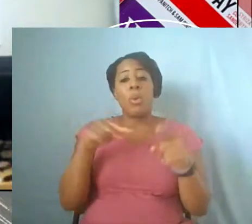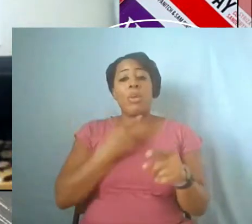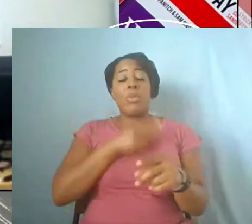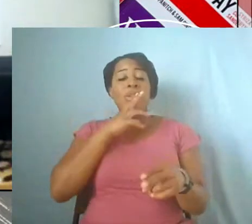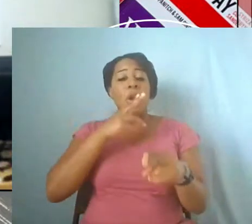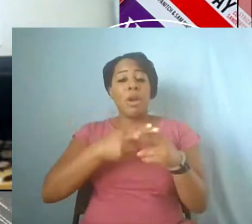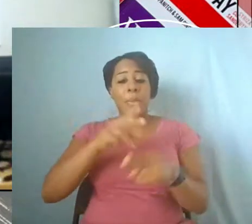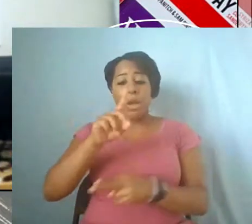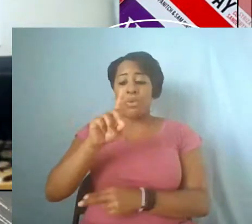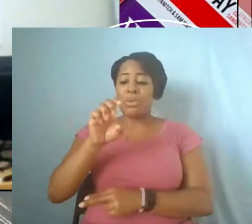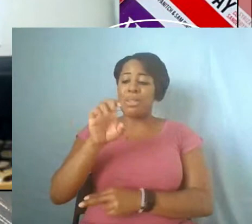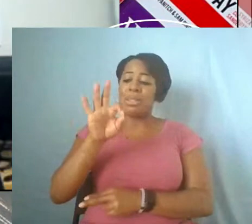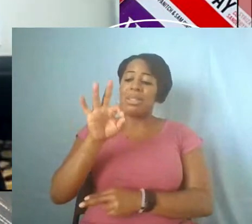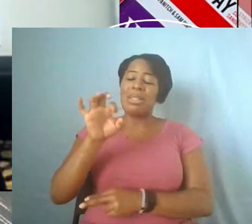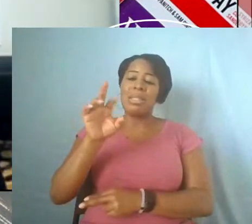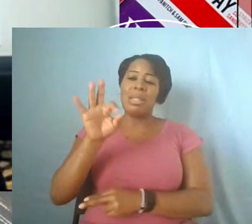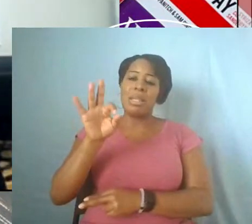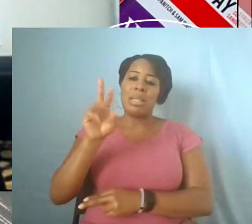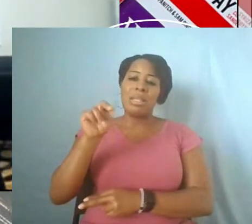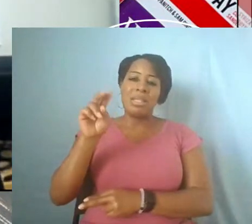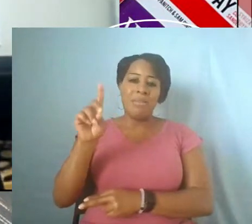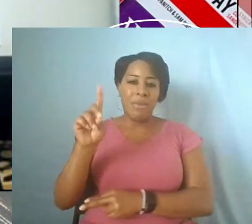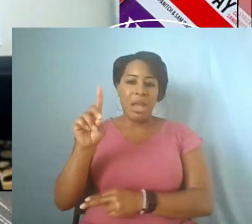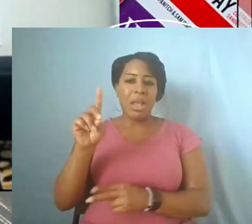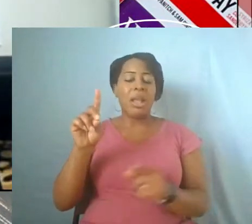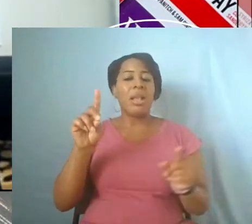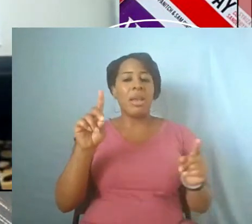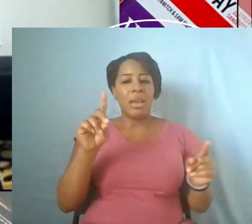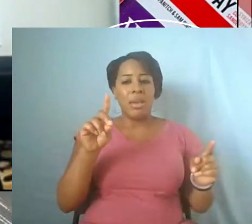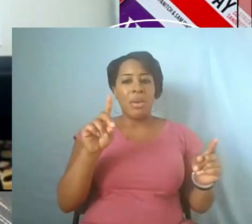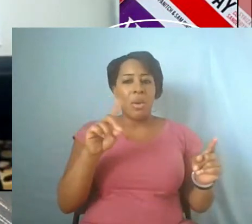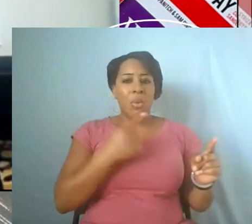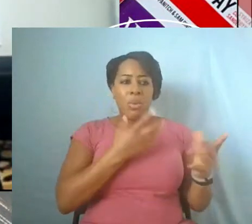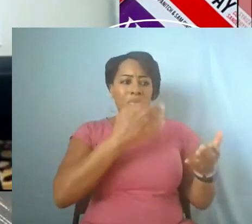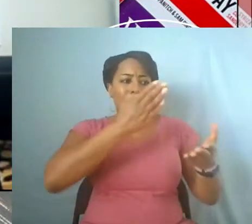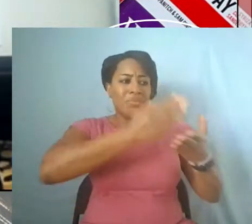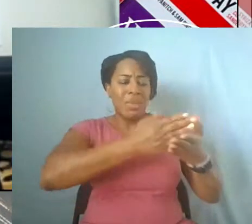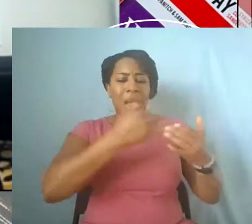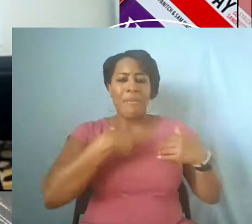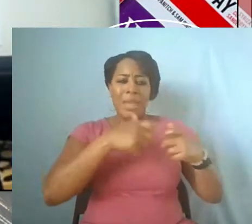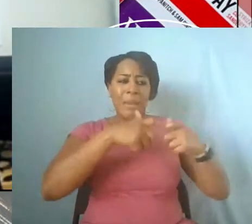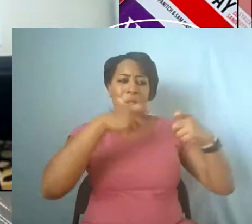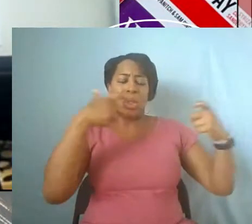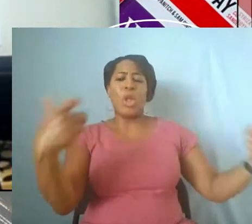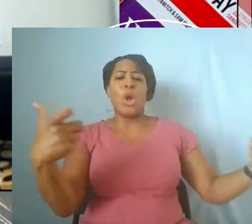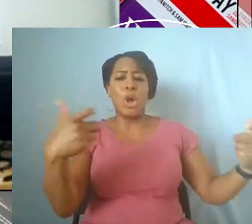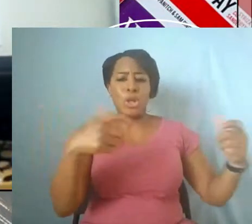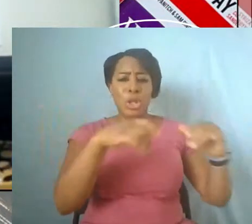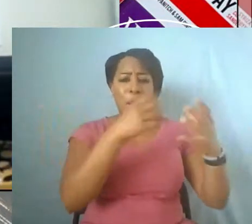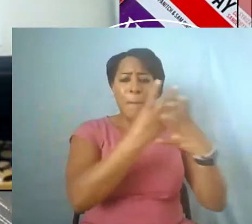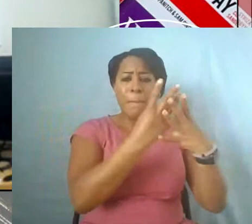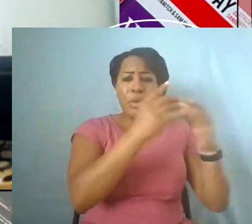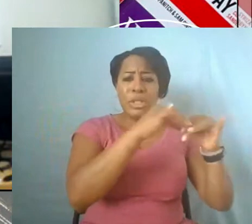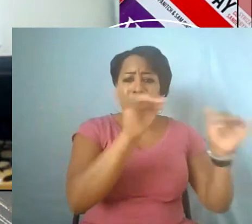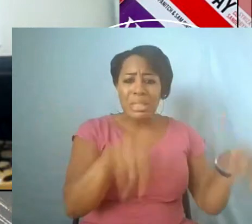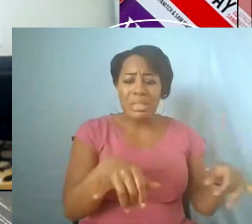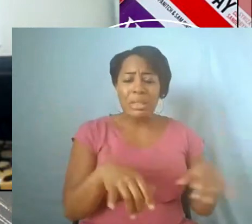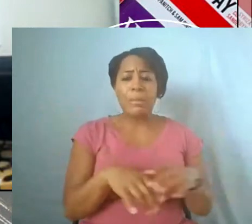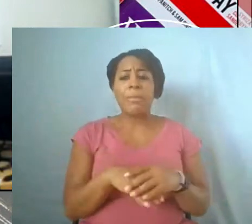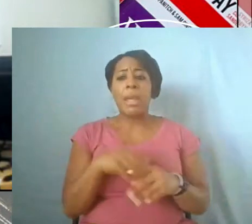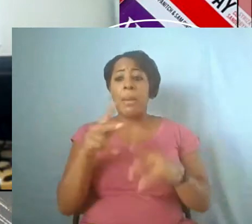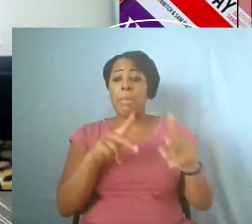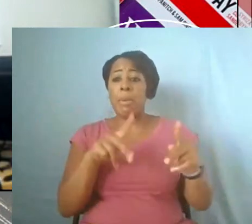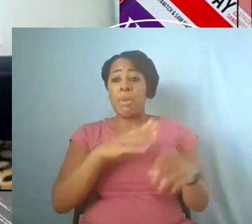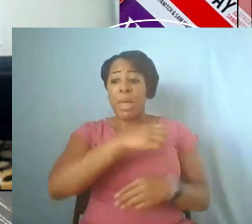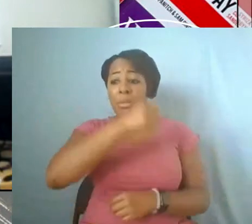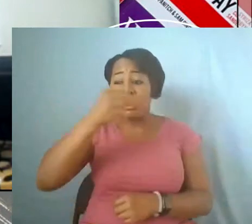into creating a large prison system. And many people who go into the prison system, especially those with a life sentence,